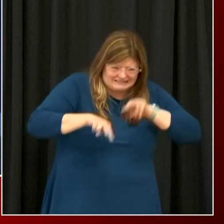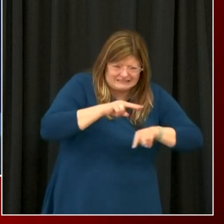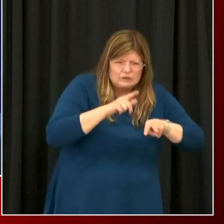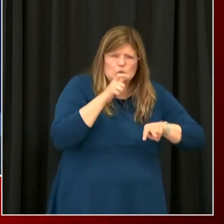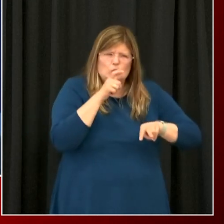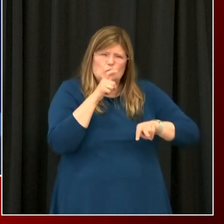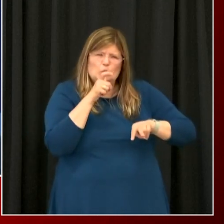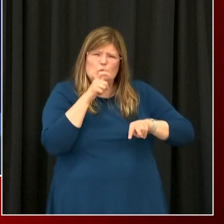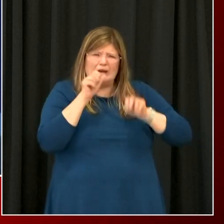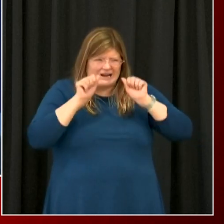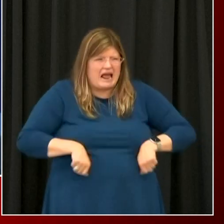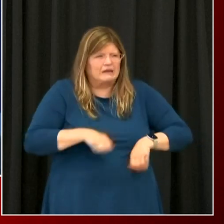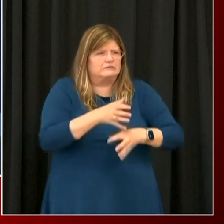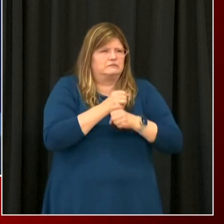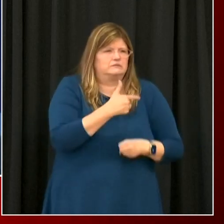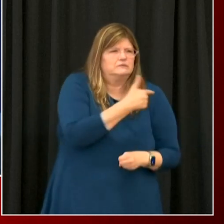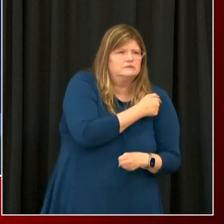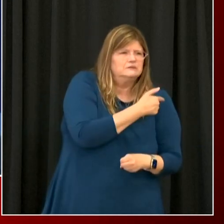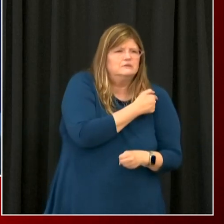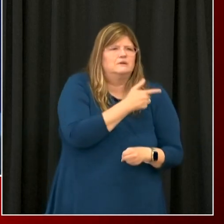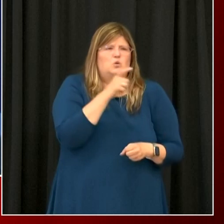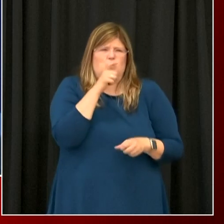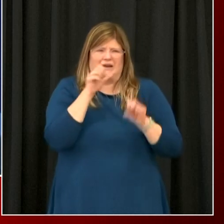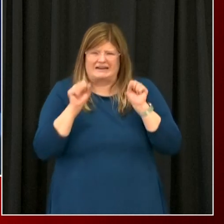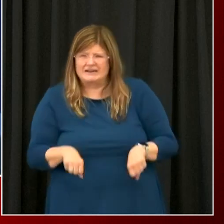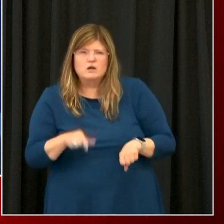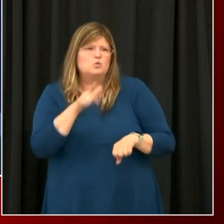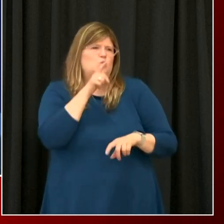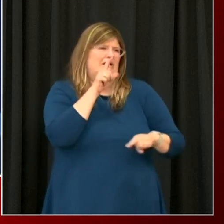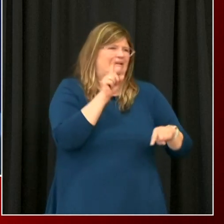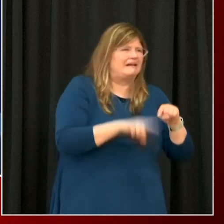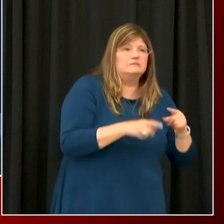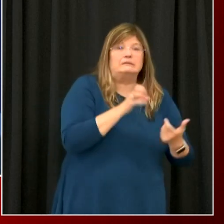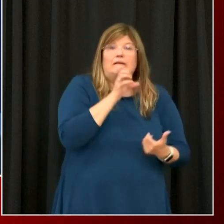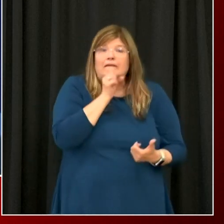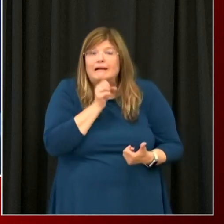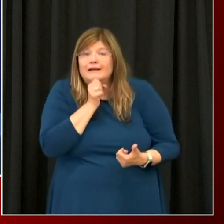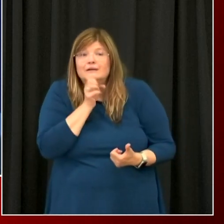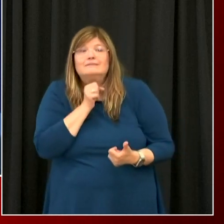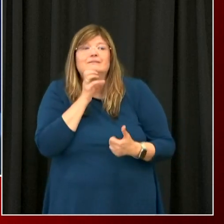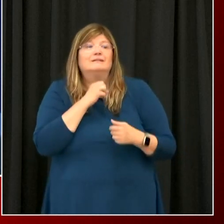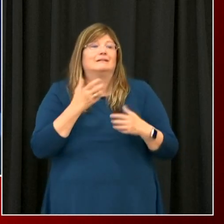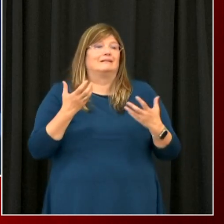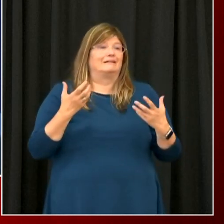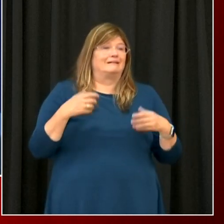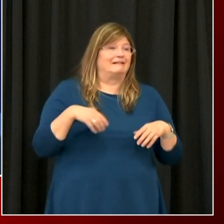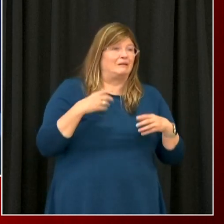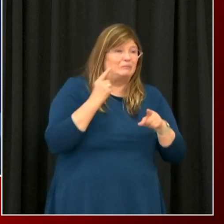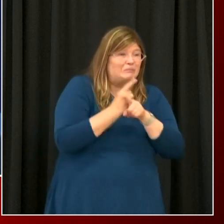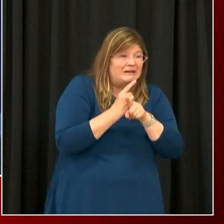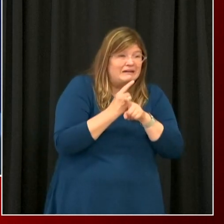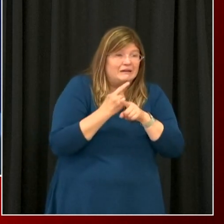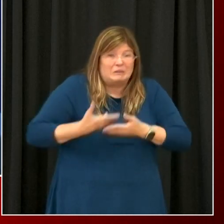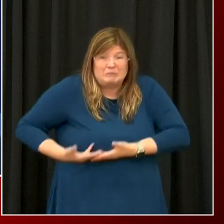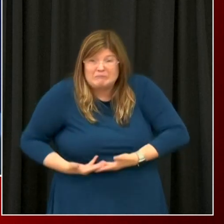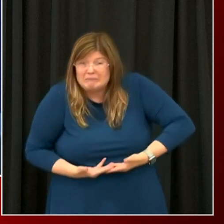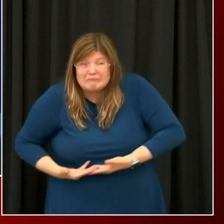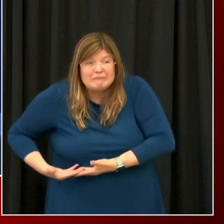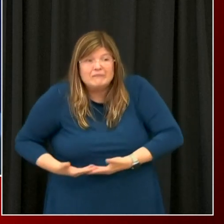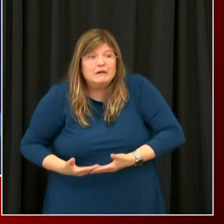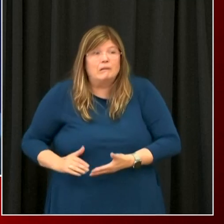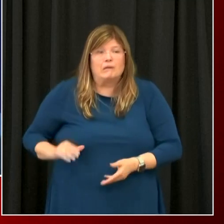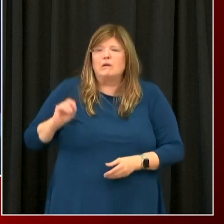for, right? The different types of age groups. So which ages, if they're appropriate for infants, if they're only appropriate for adults. So